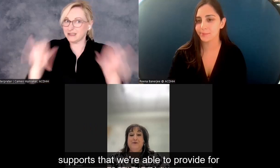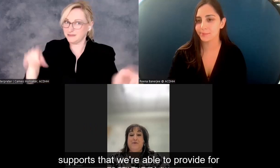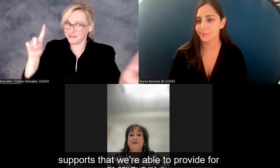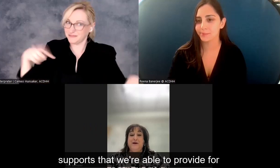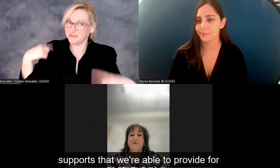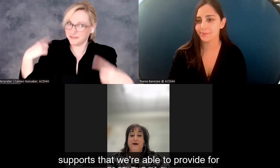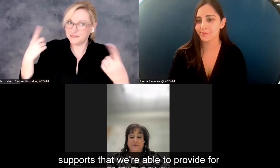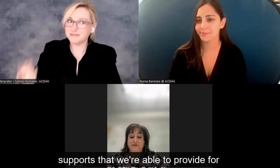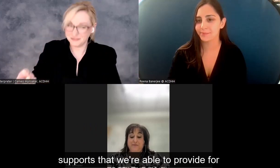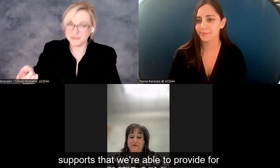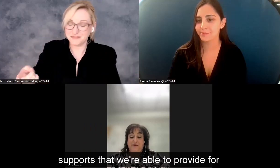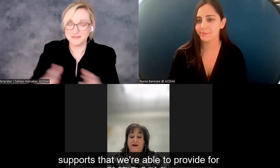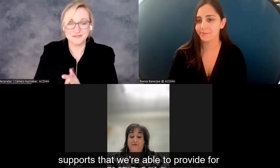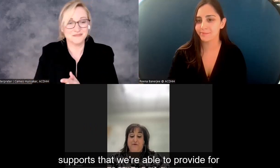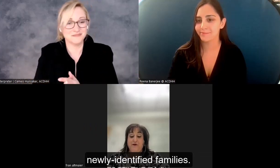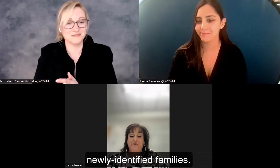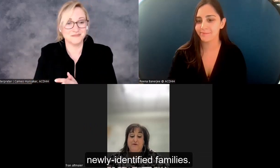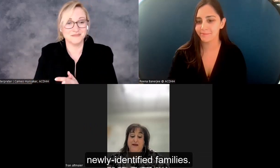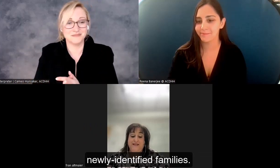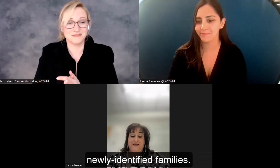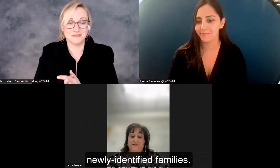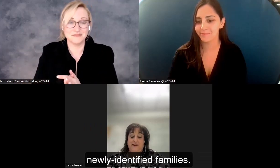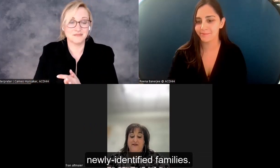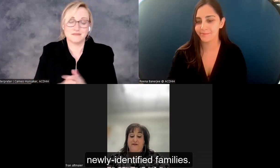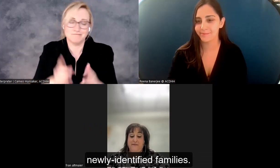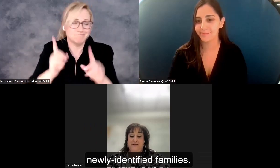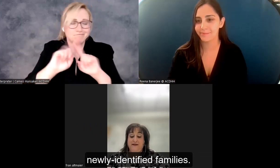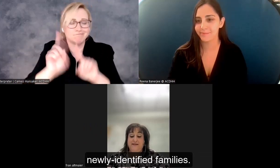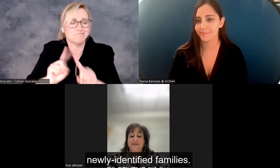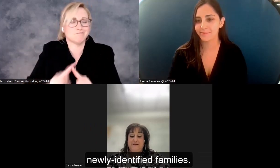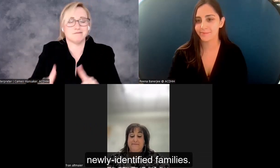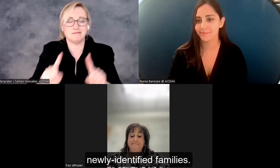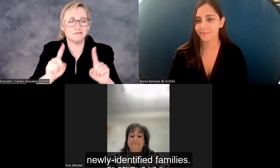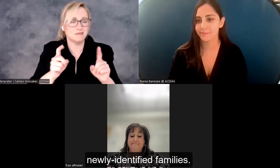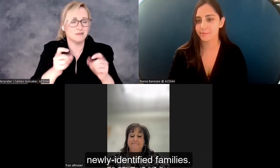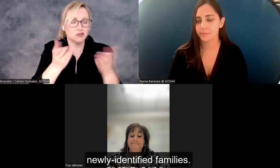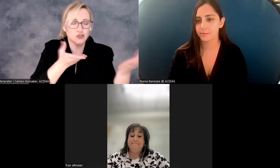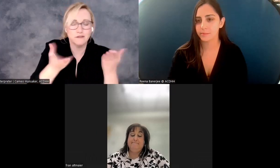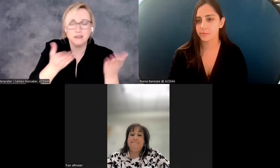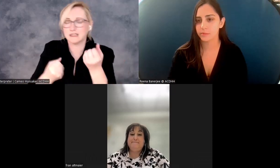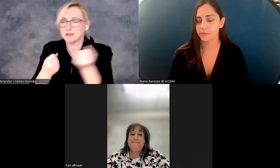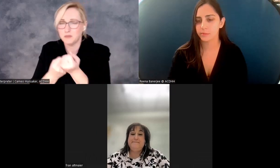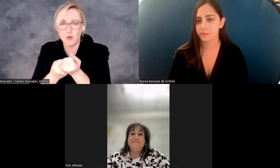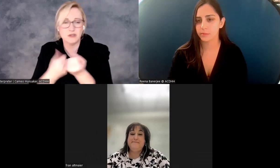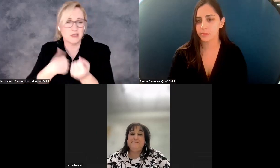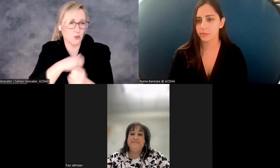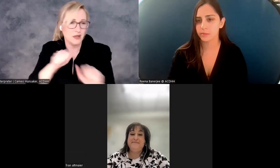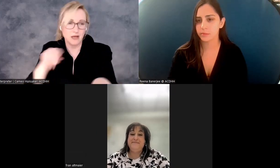family supports that we're able to provide for newly identified families.